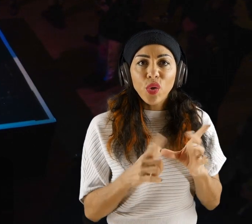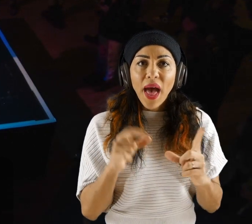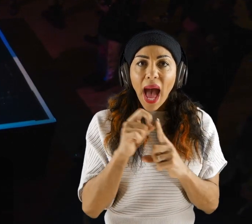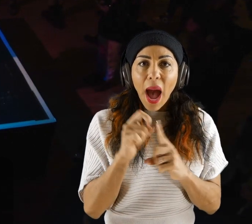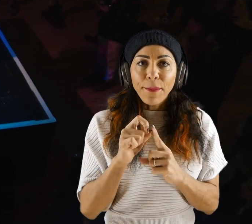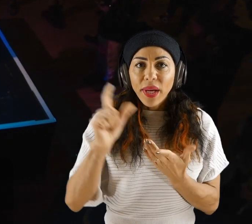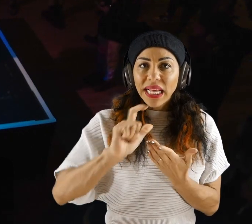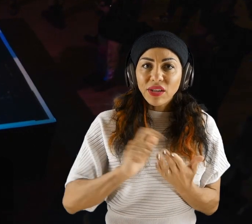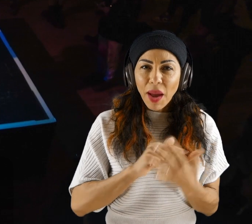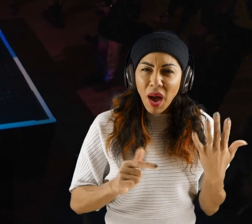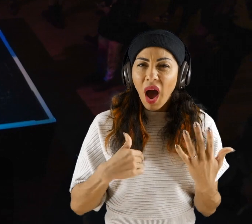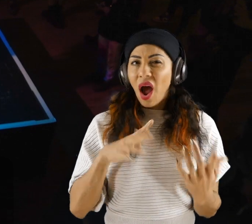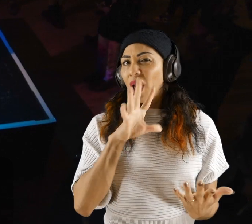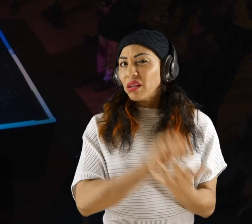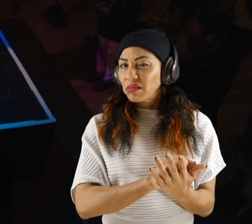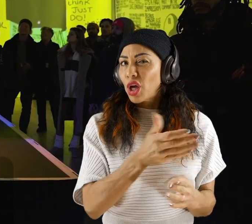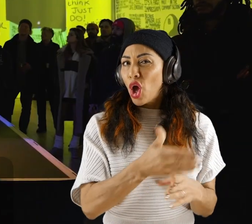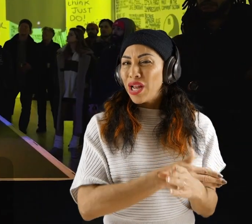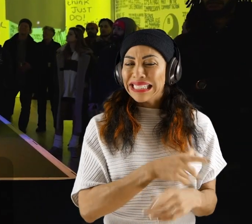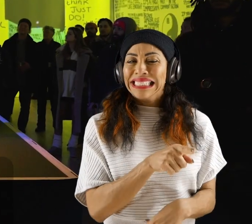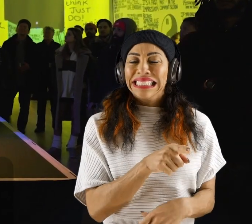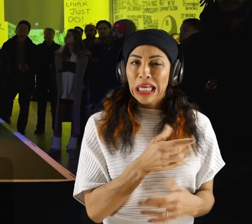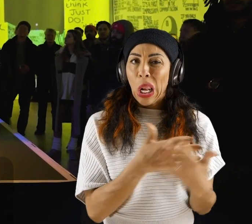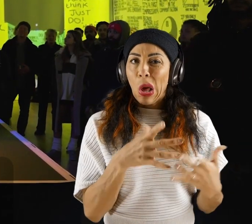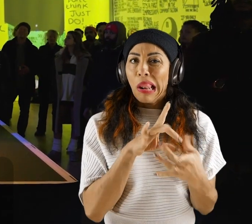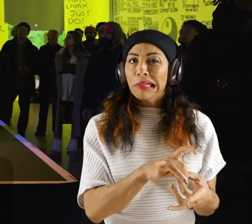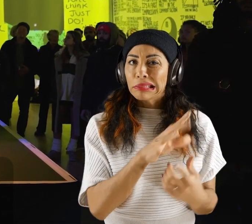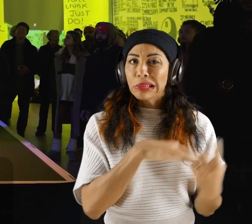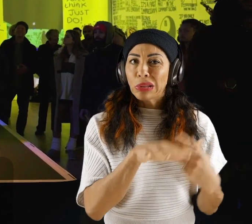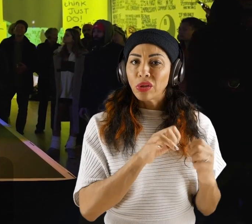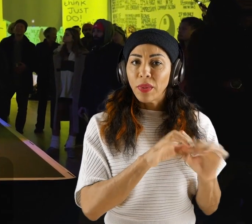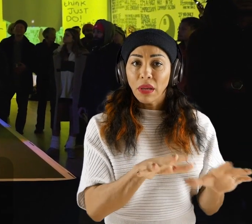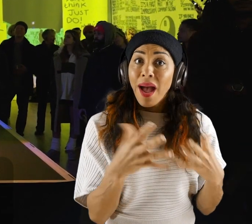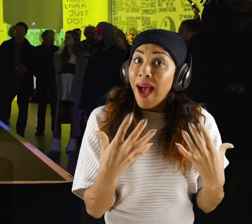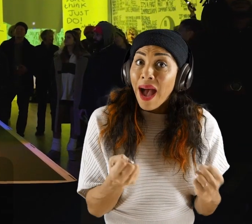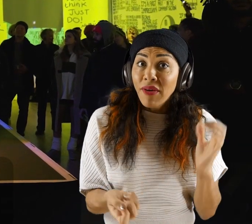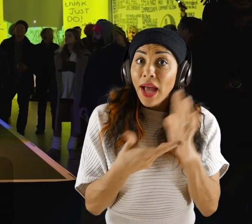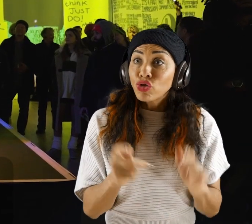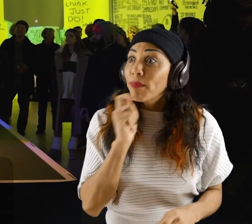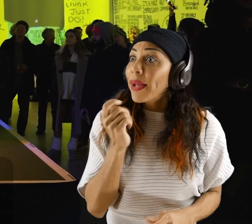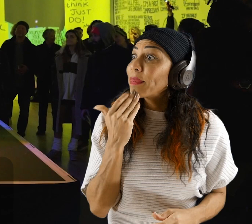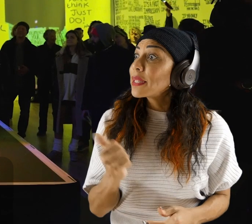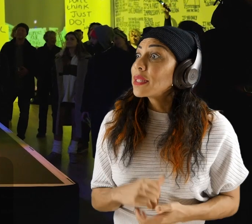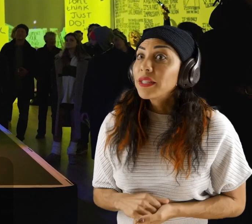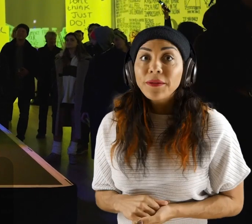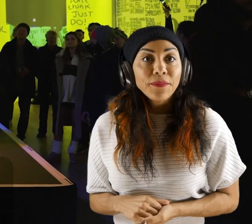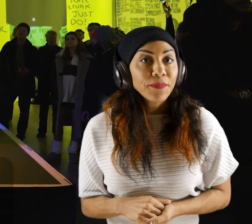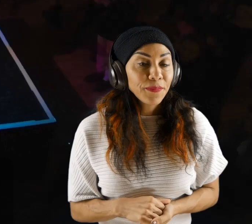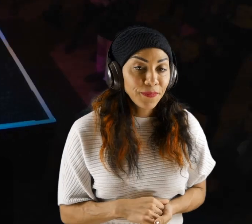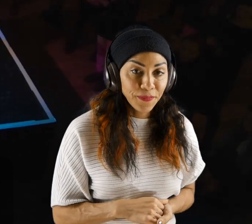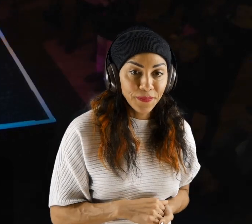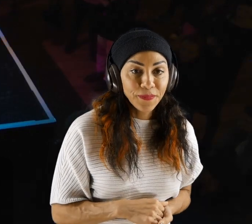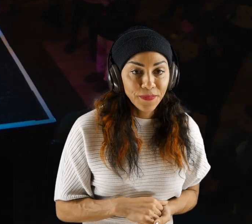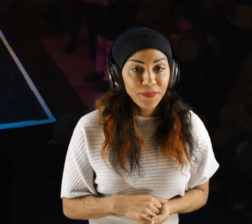on. So we've got the extra mic, please. And I can throw open some